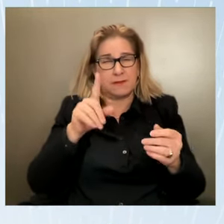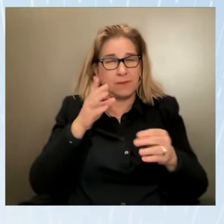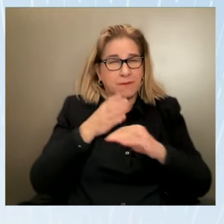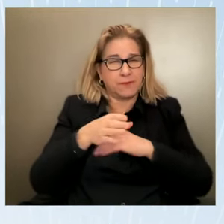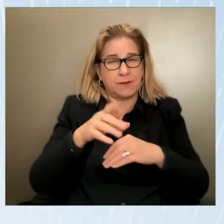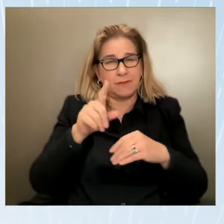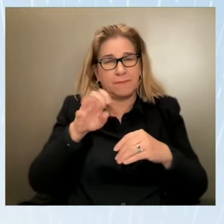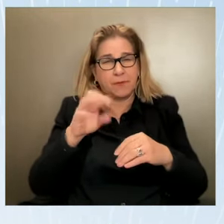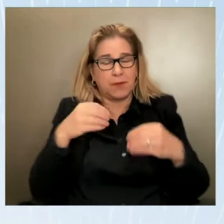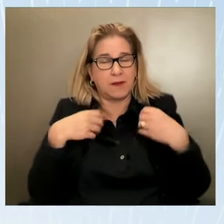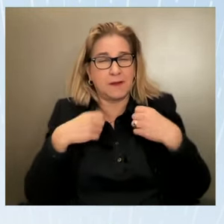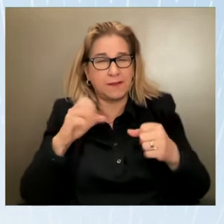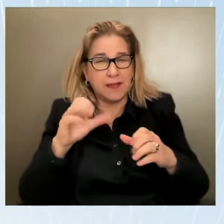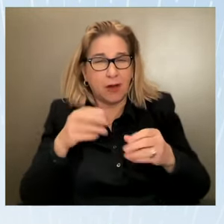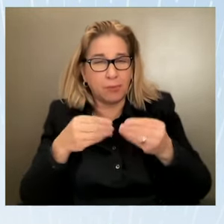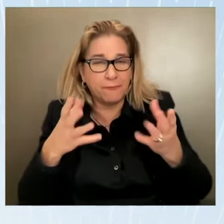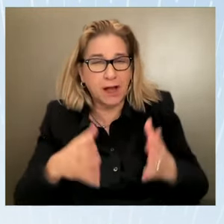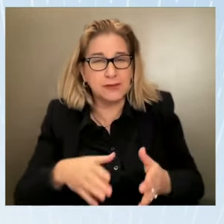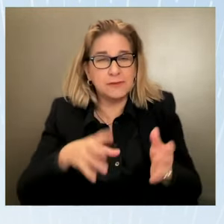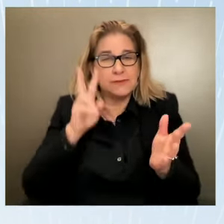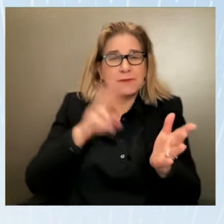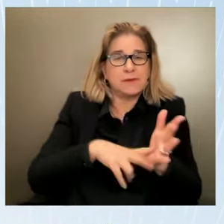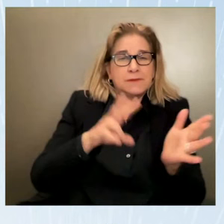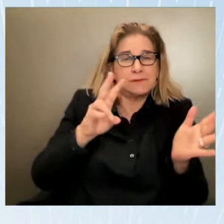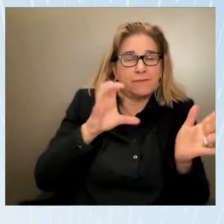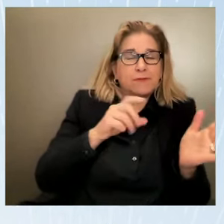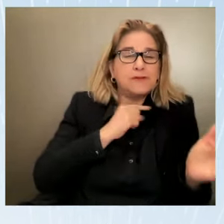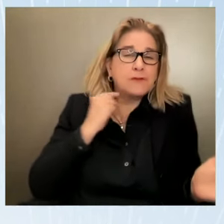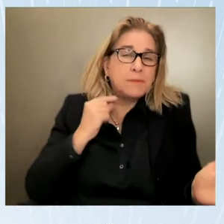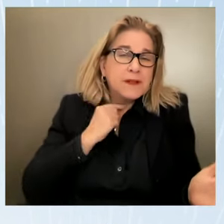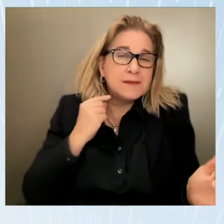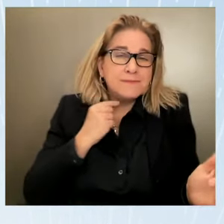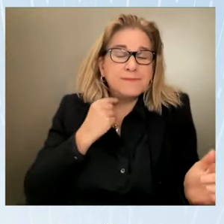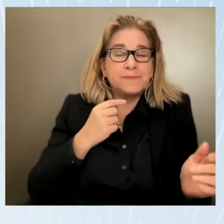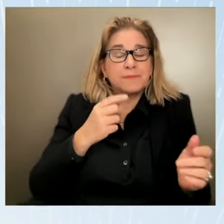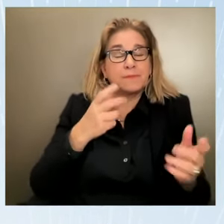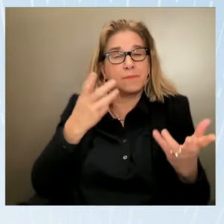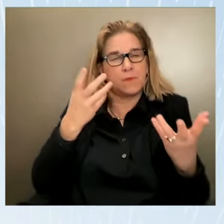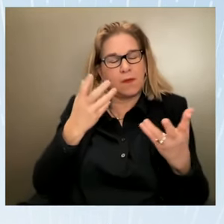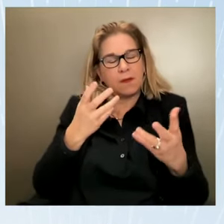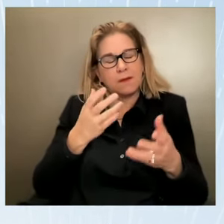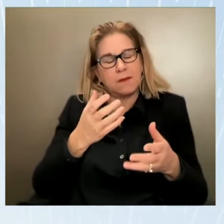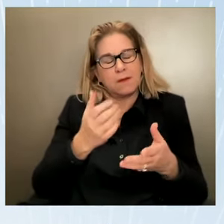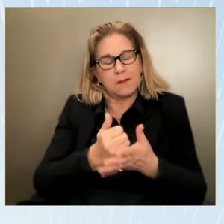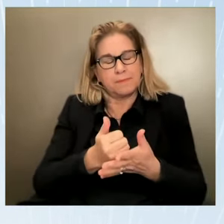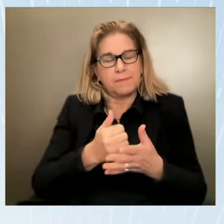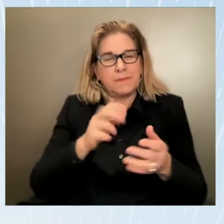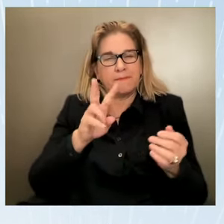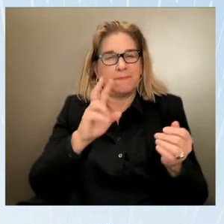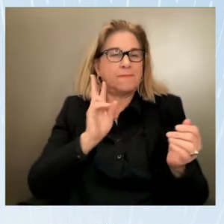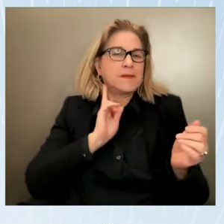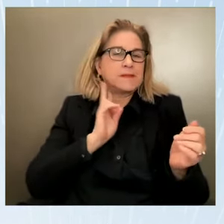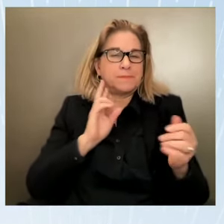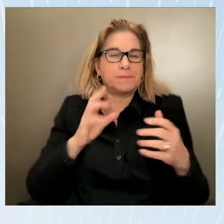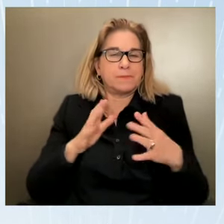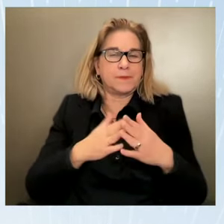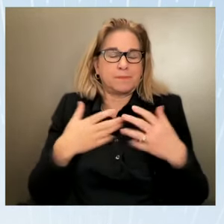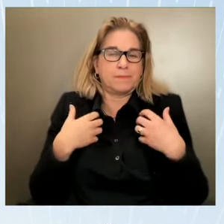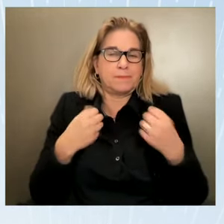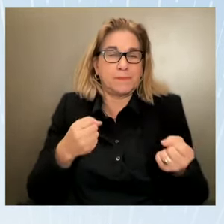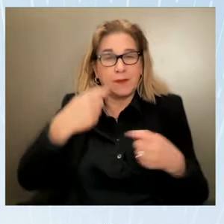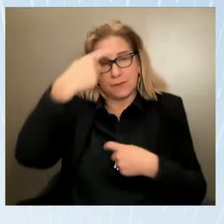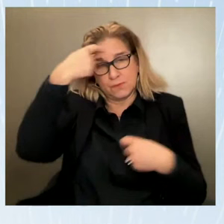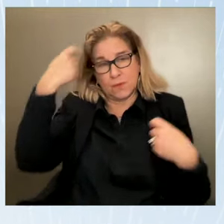to victims of human trafficking with trauma-informed care. To ensure that the department is not unintentionally complicit